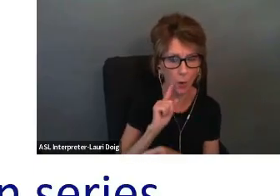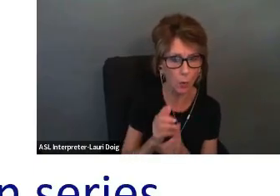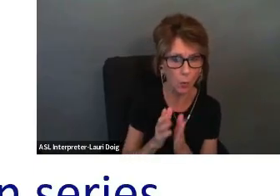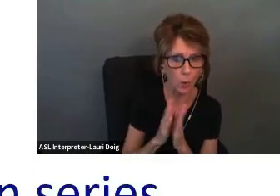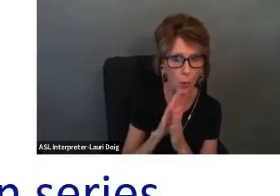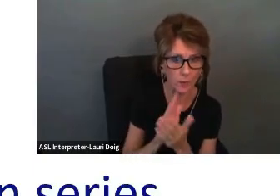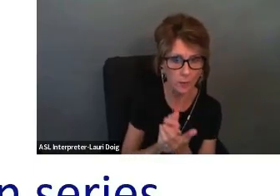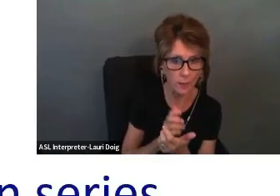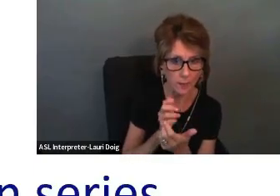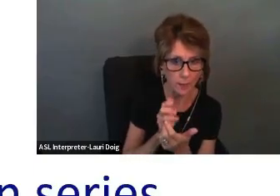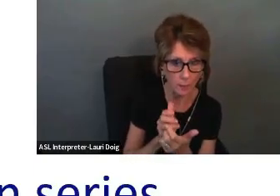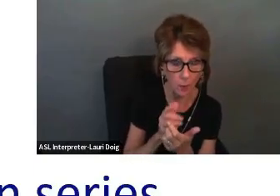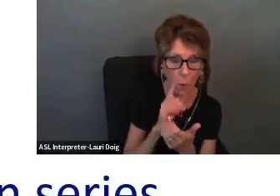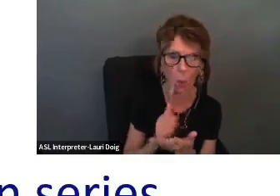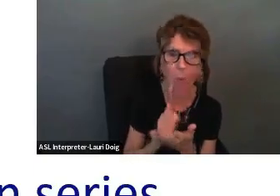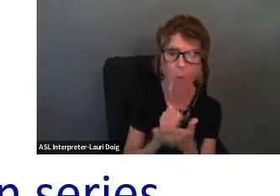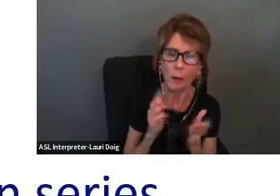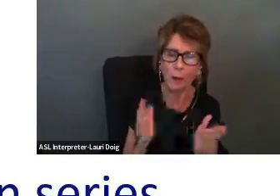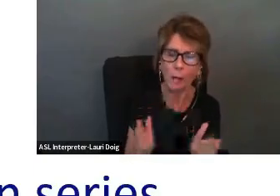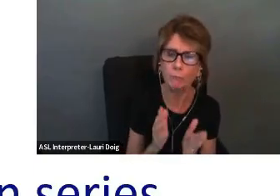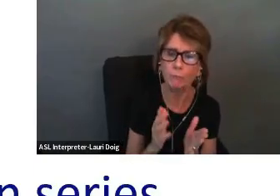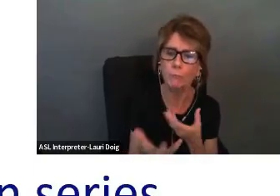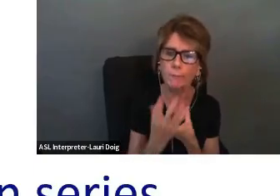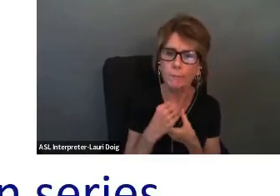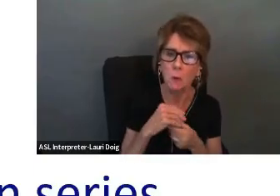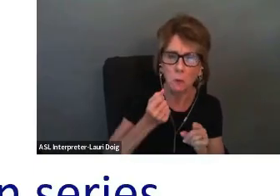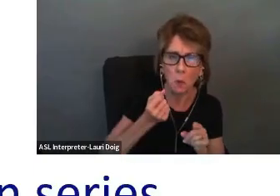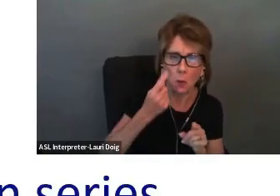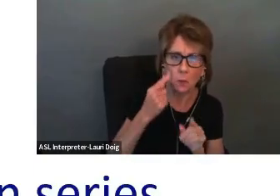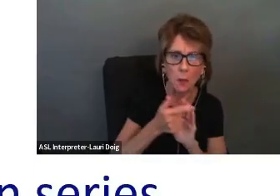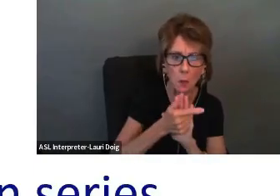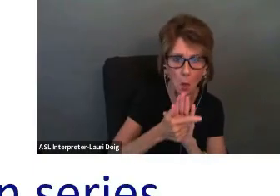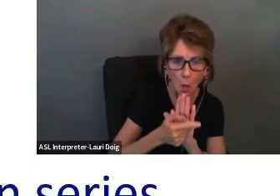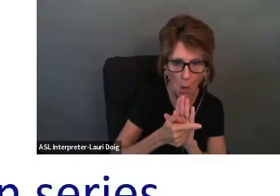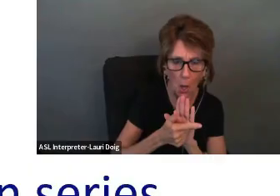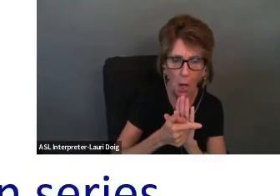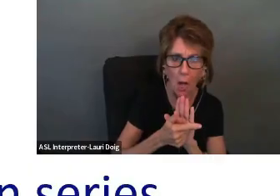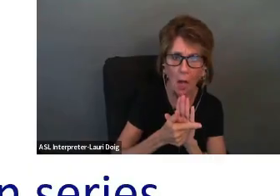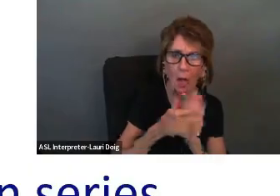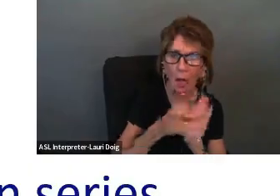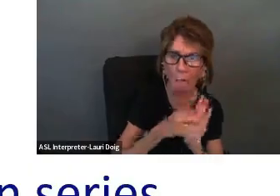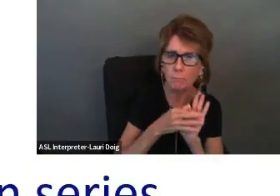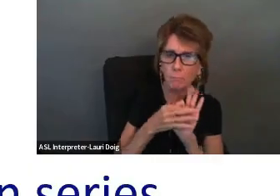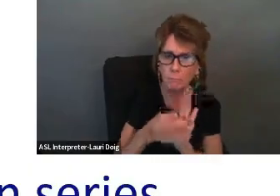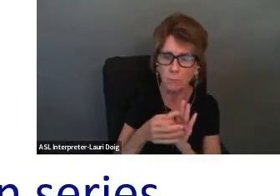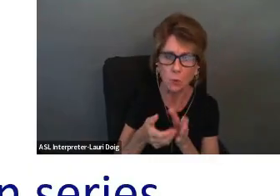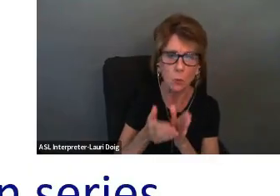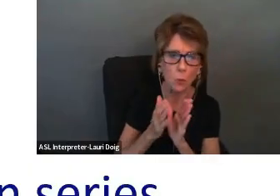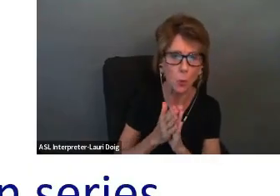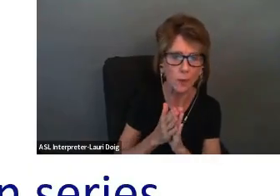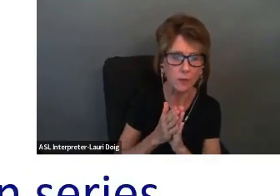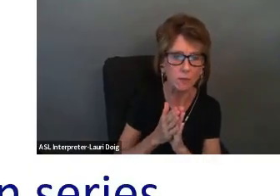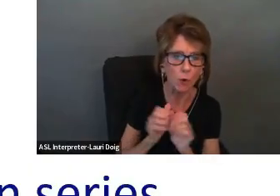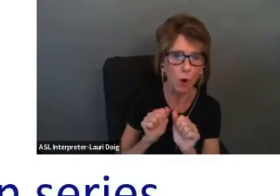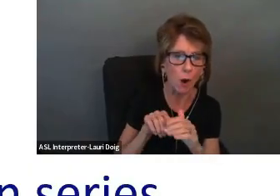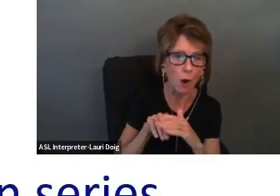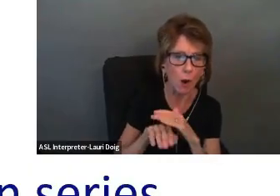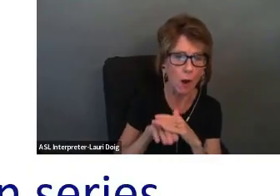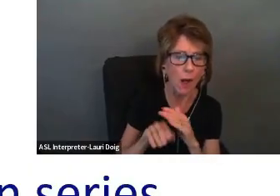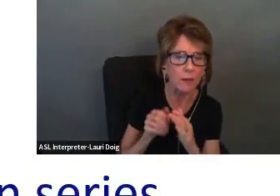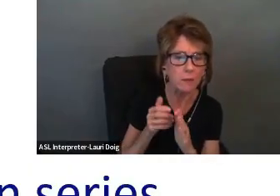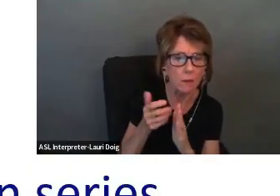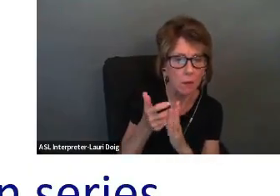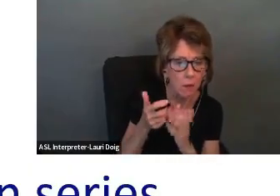what the law says and how to request for accommodation. This series is brought to you in partnership in between the BLAC Legal Action